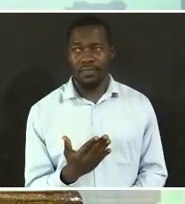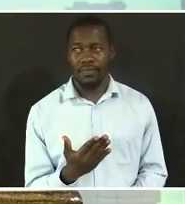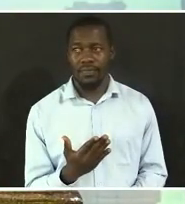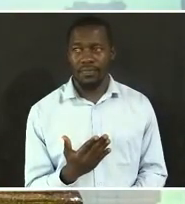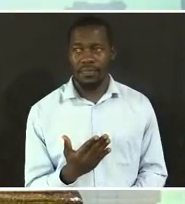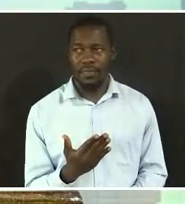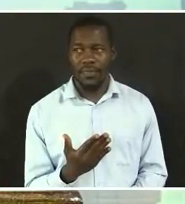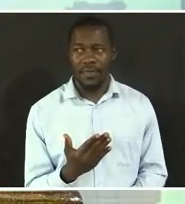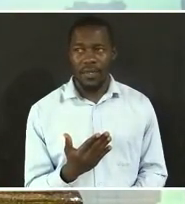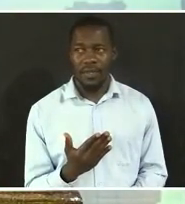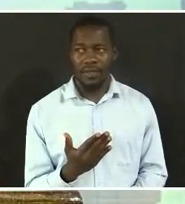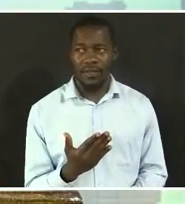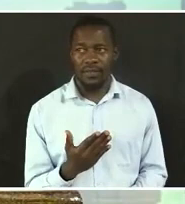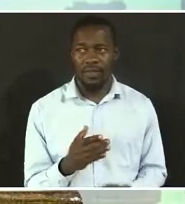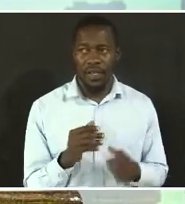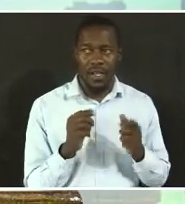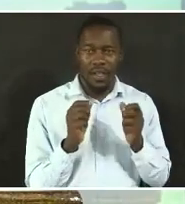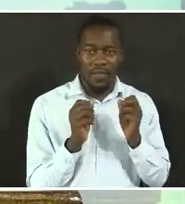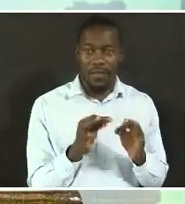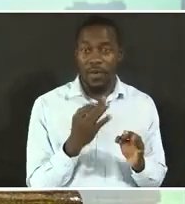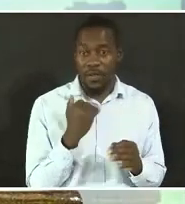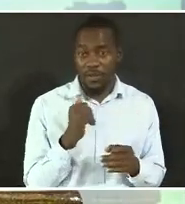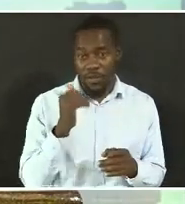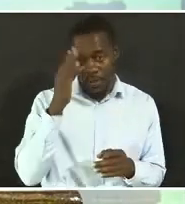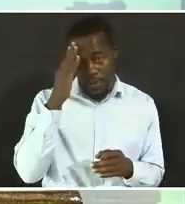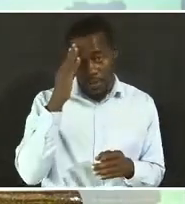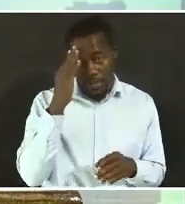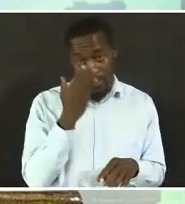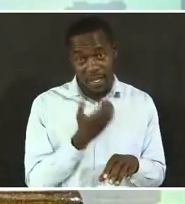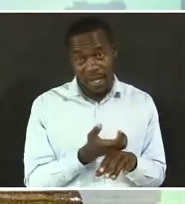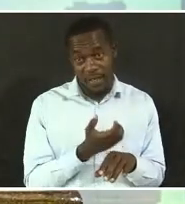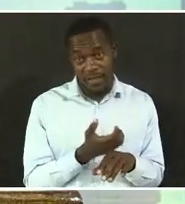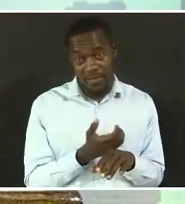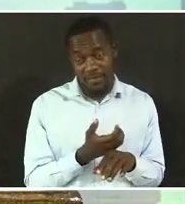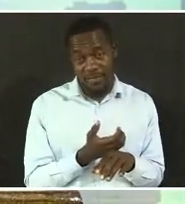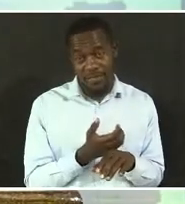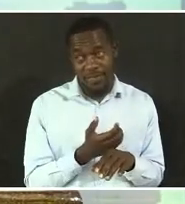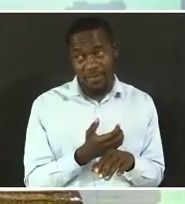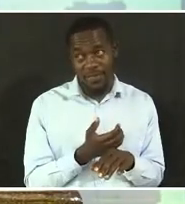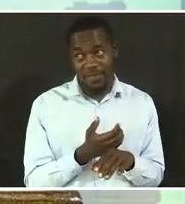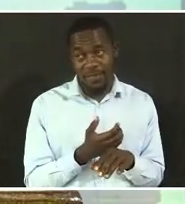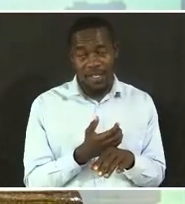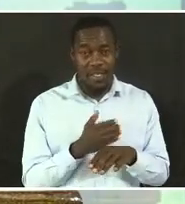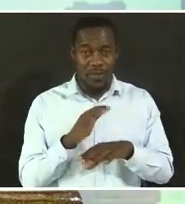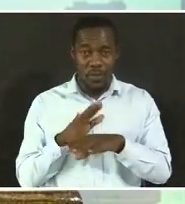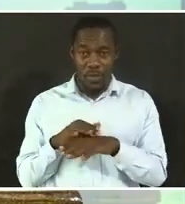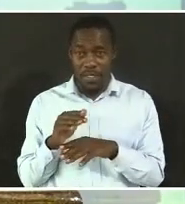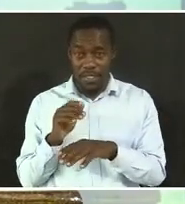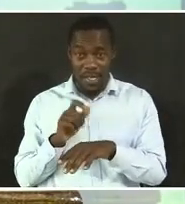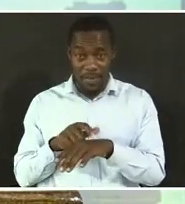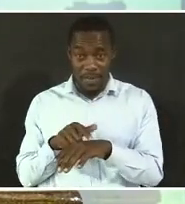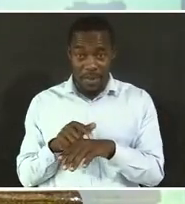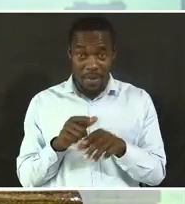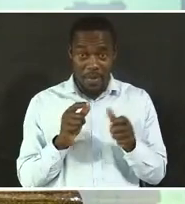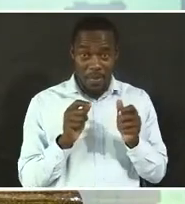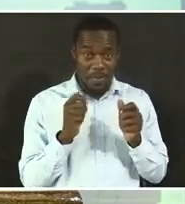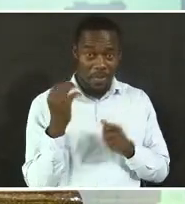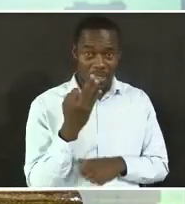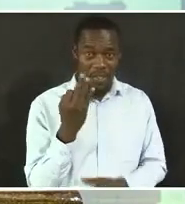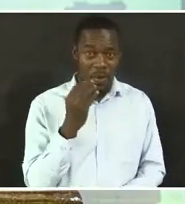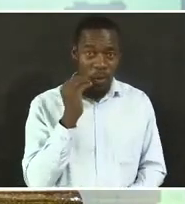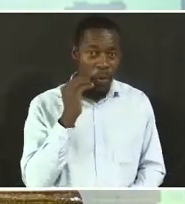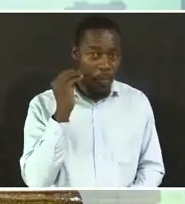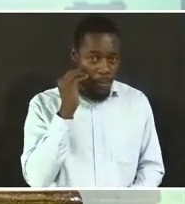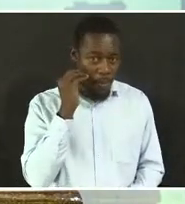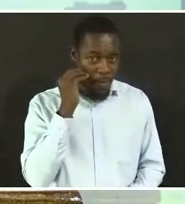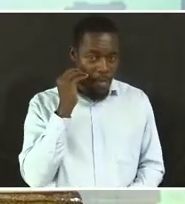Let me tell you, if you want to know that it is tough, you know, it's nice when you're preaching at home, when you're preaching at home and you're